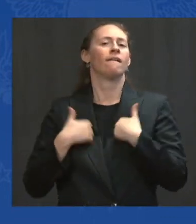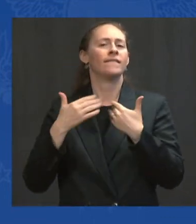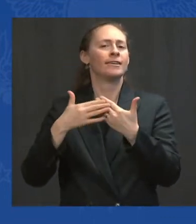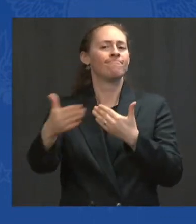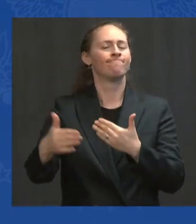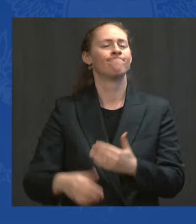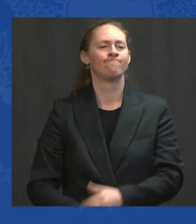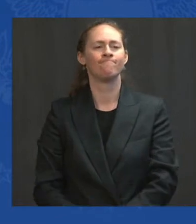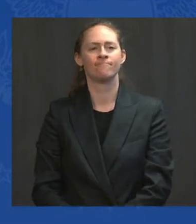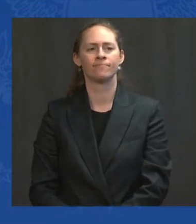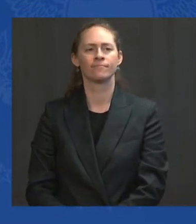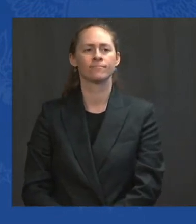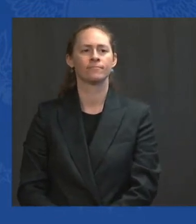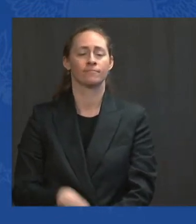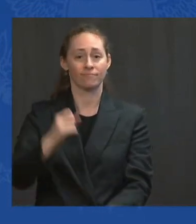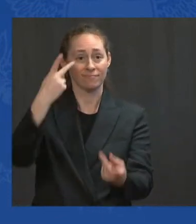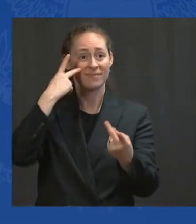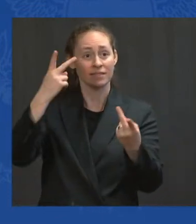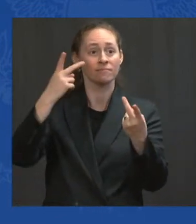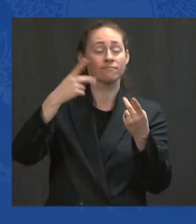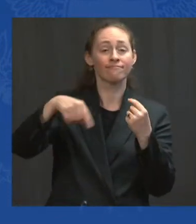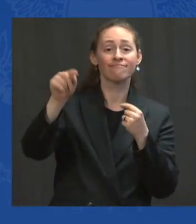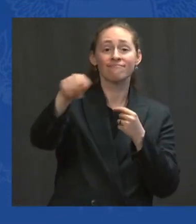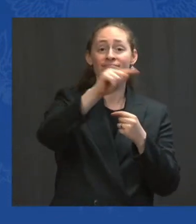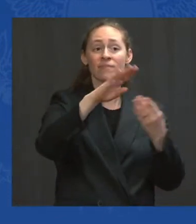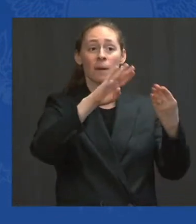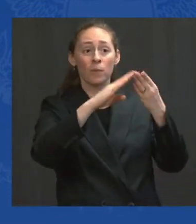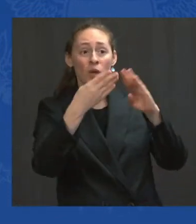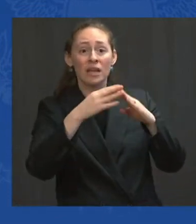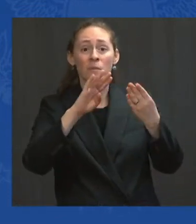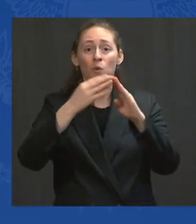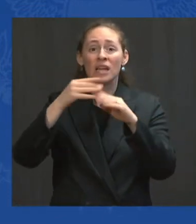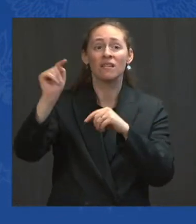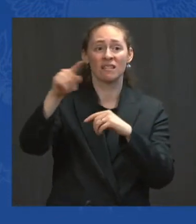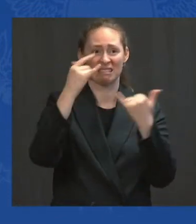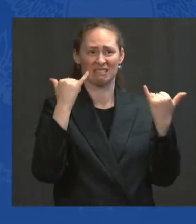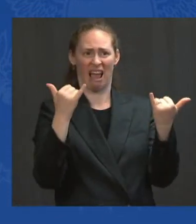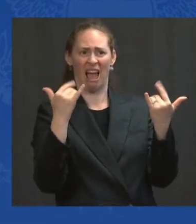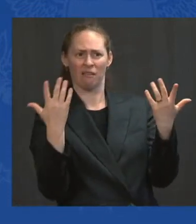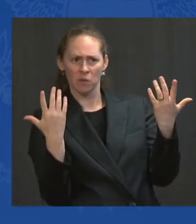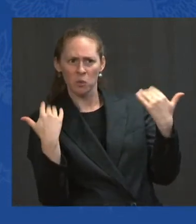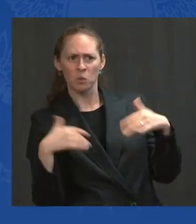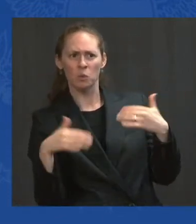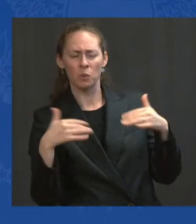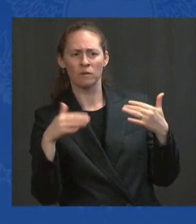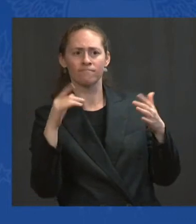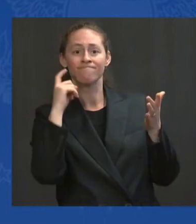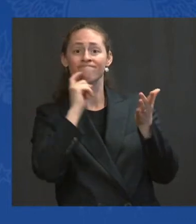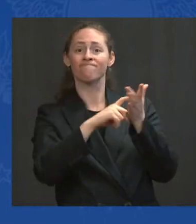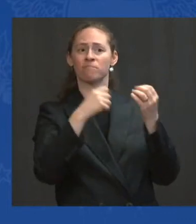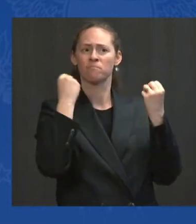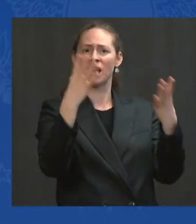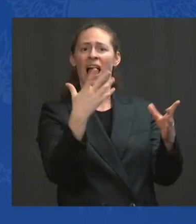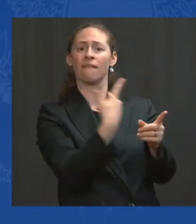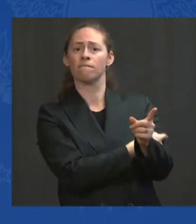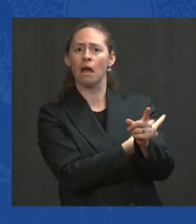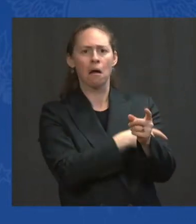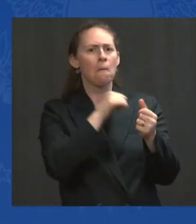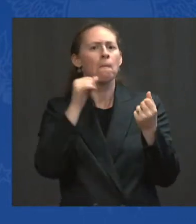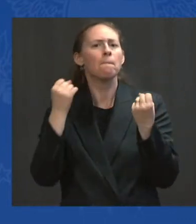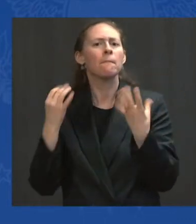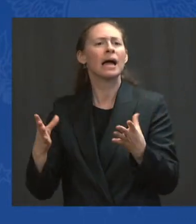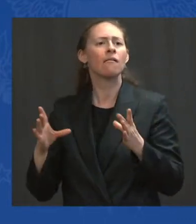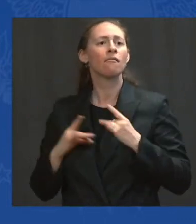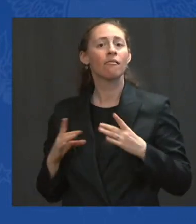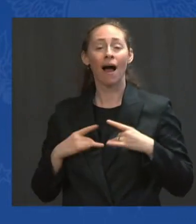seeing that communities and counties that have high vaccine coverage and low case rates are getting back to normal. Turning the corner on